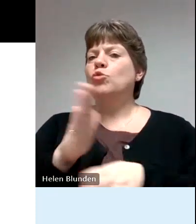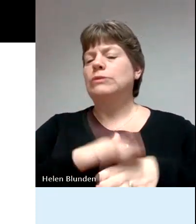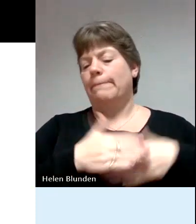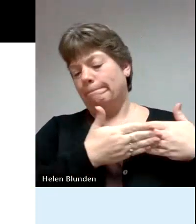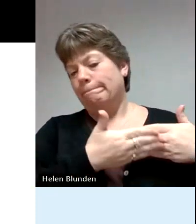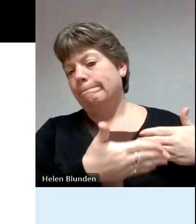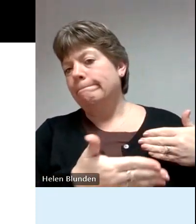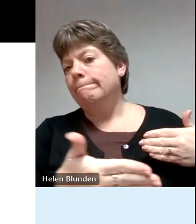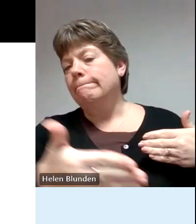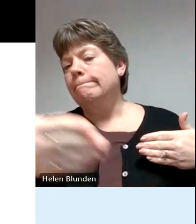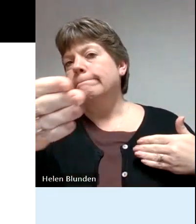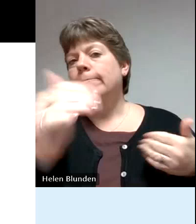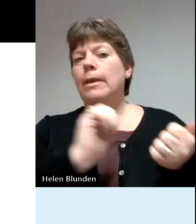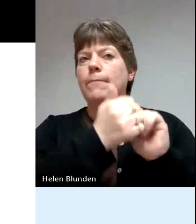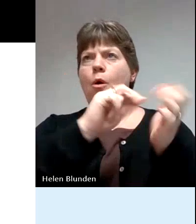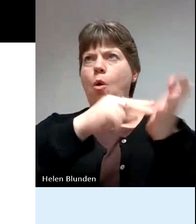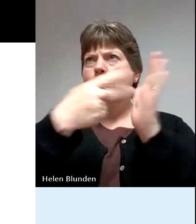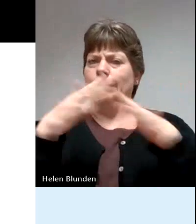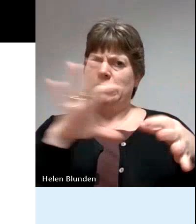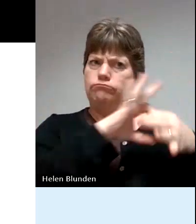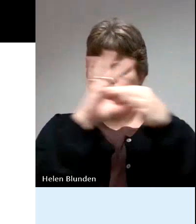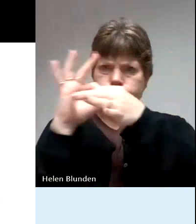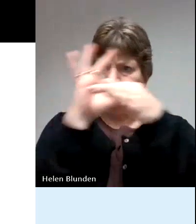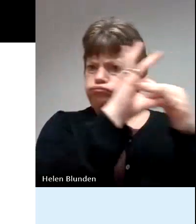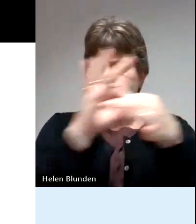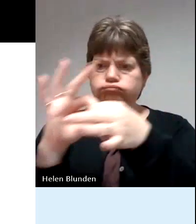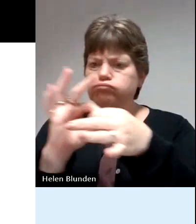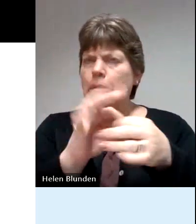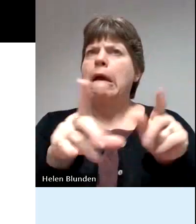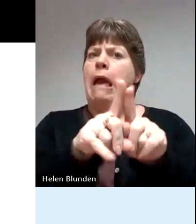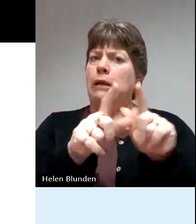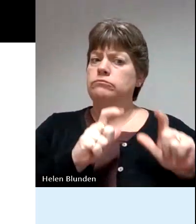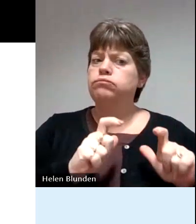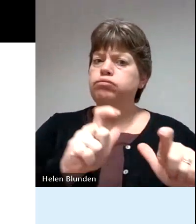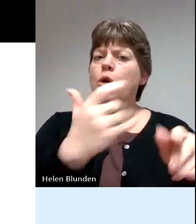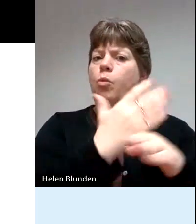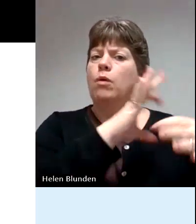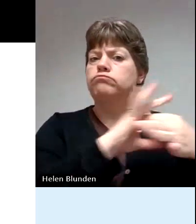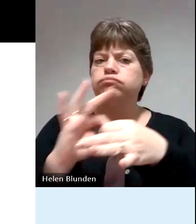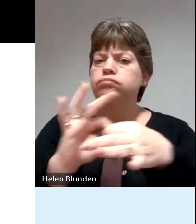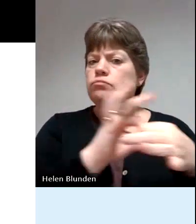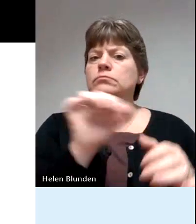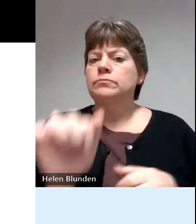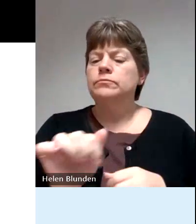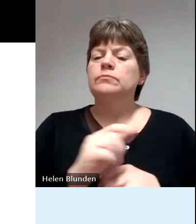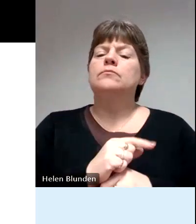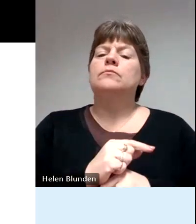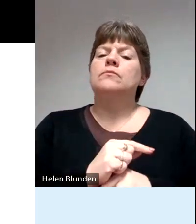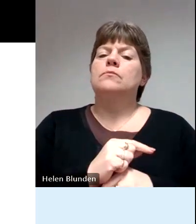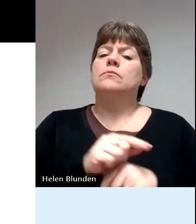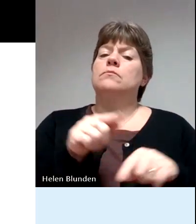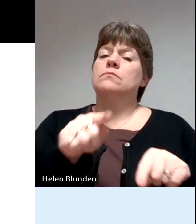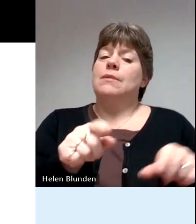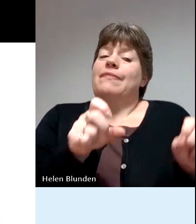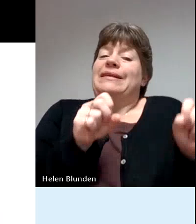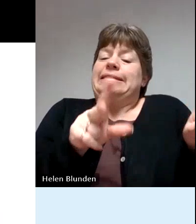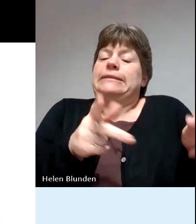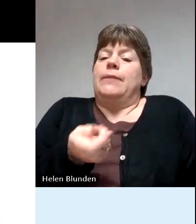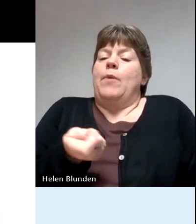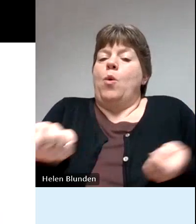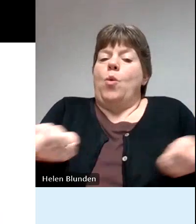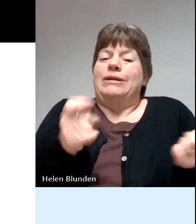partner organisations have worked closely together and continue to work closely together. What the system